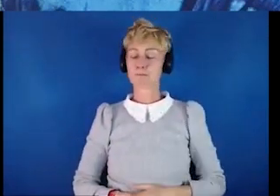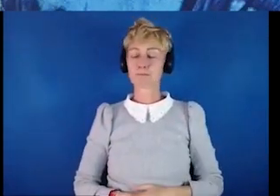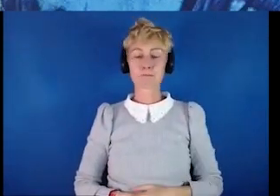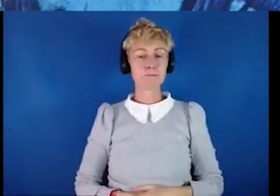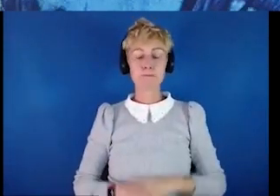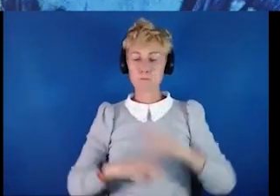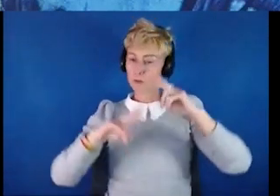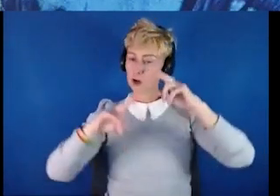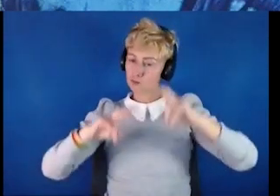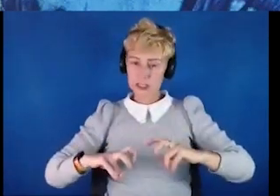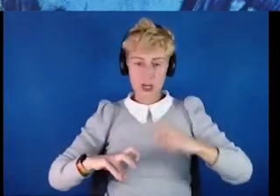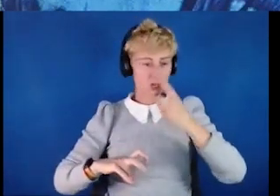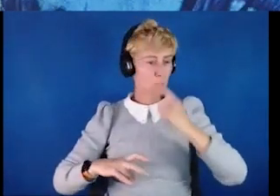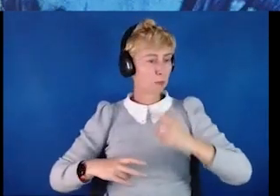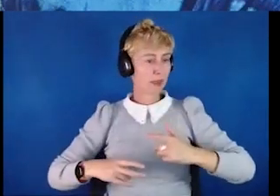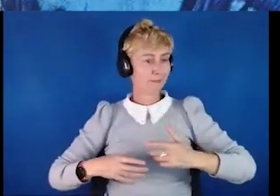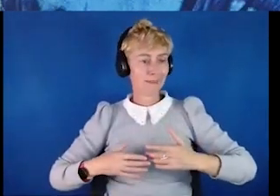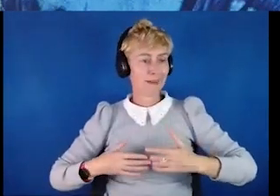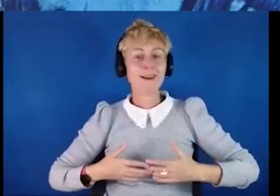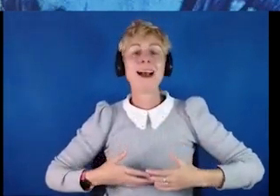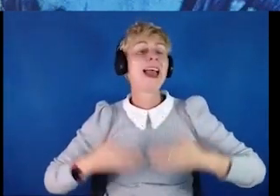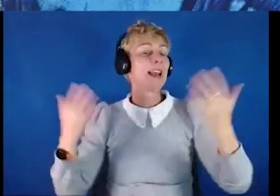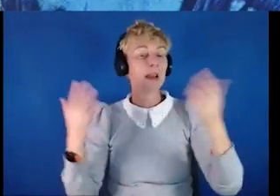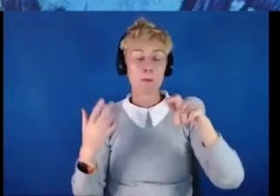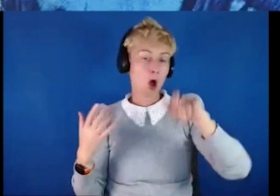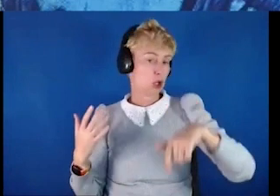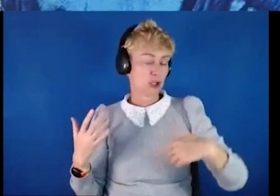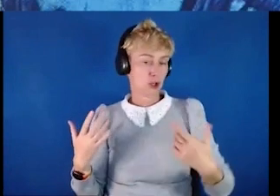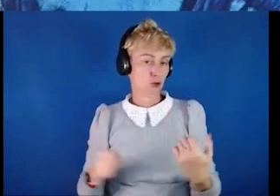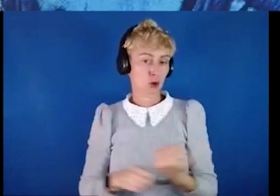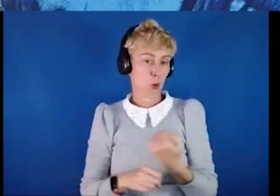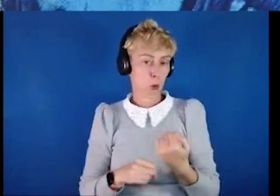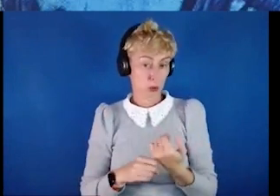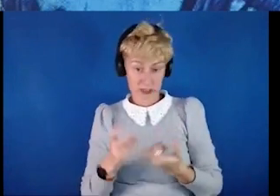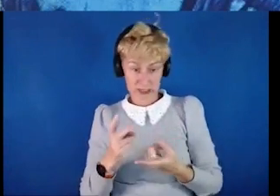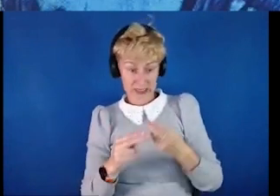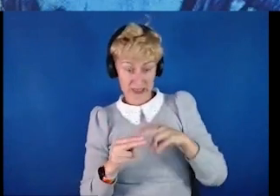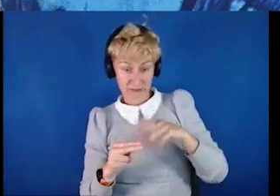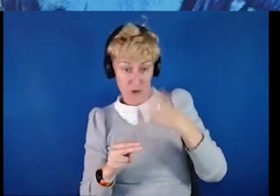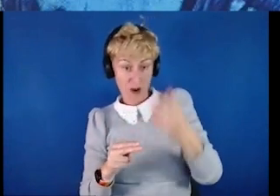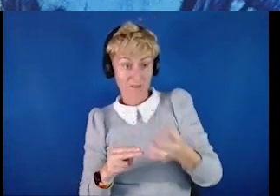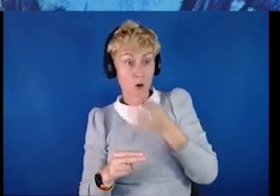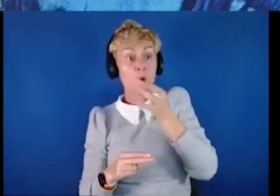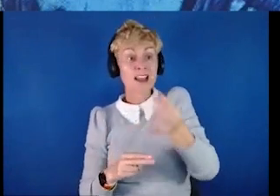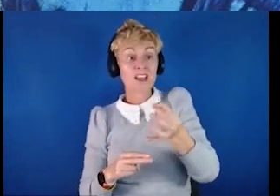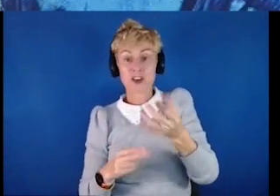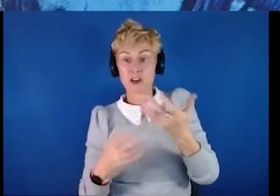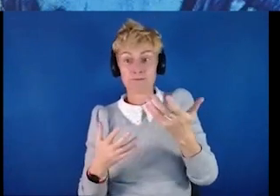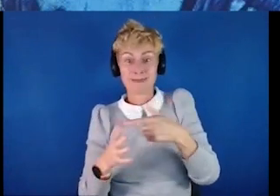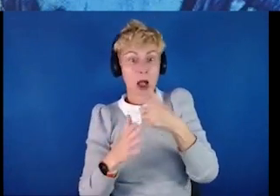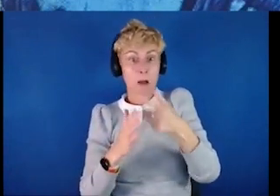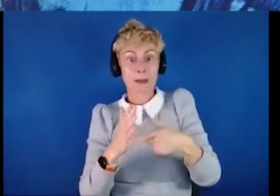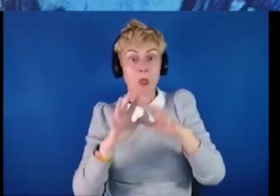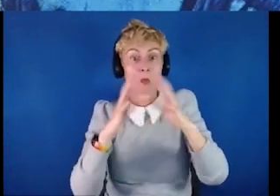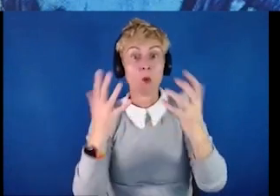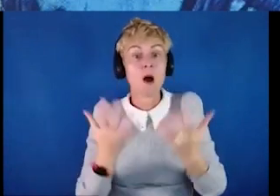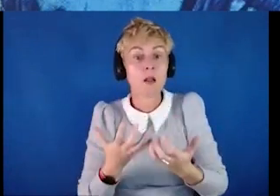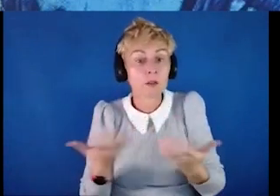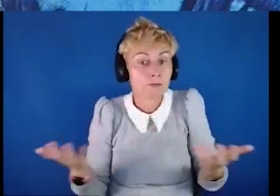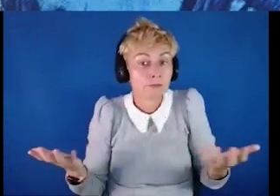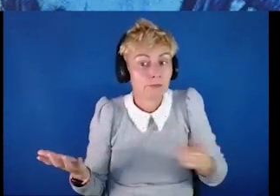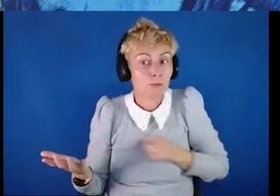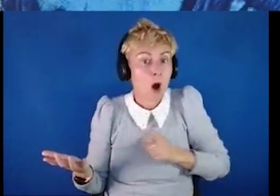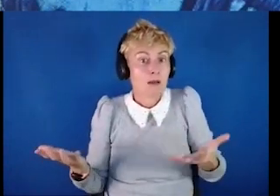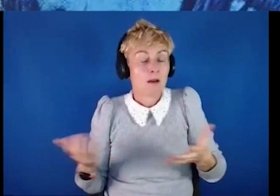Research can be conducted by anyone who has questions about the world we live in. And depending on